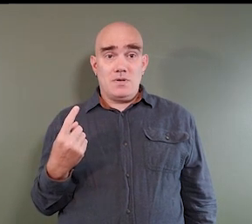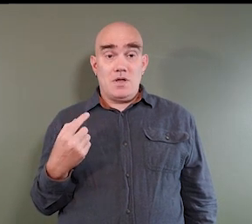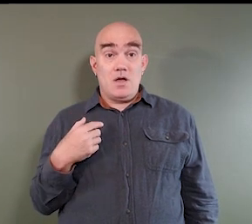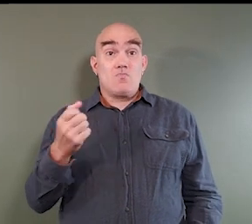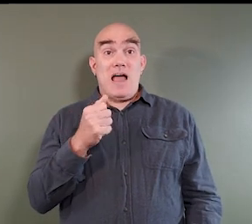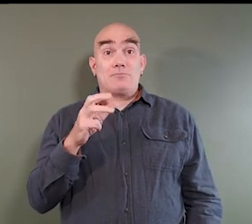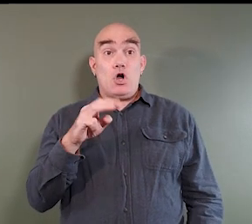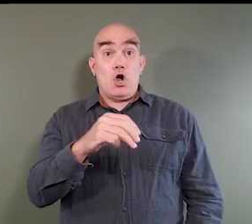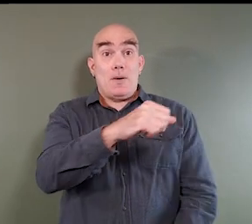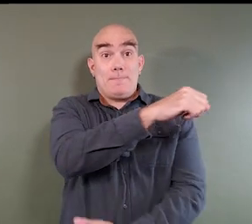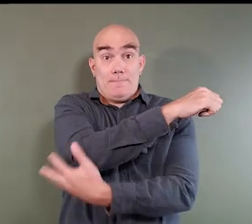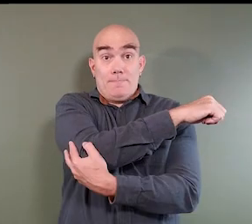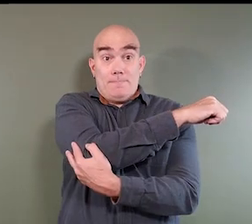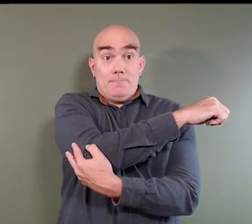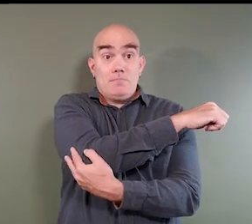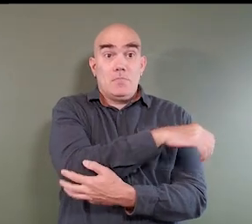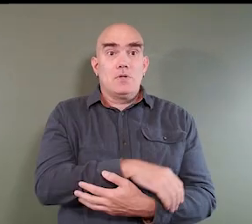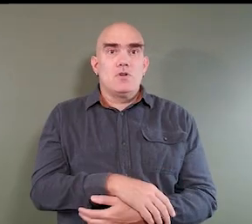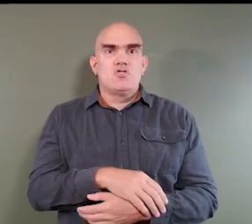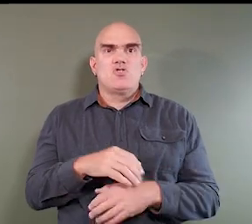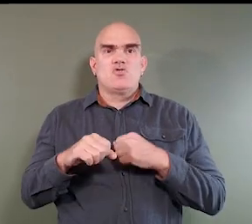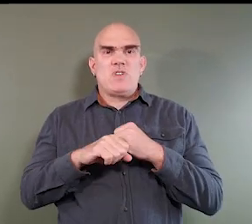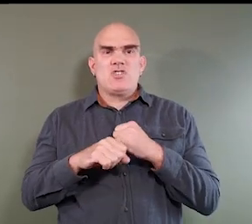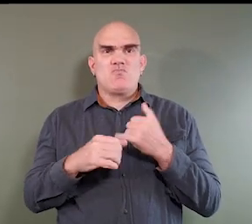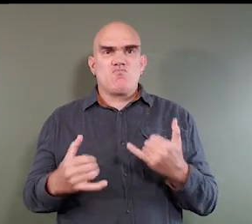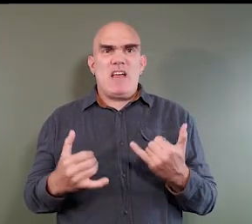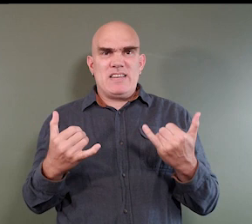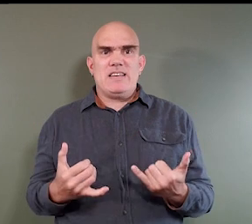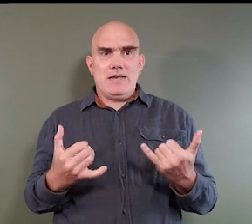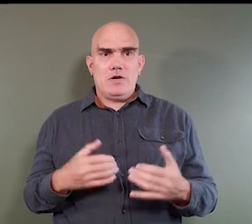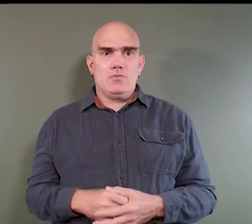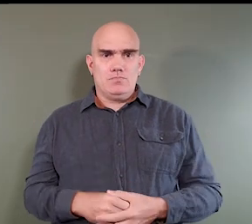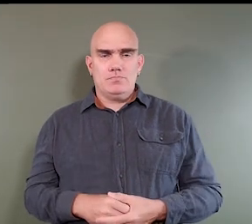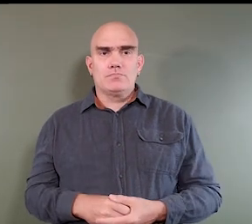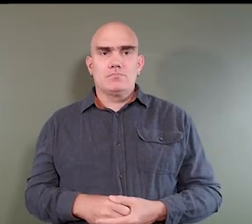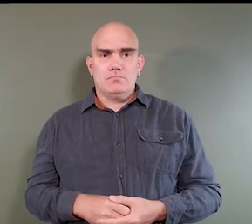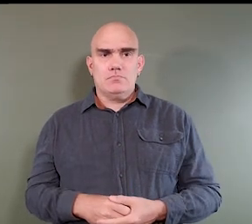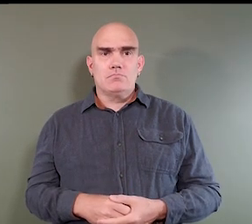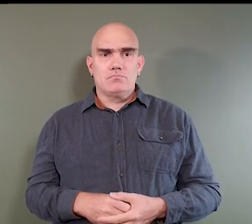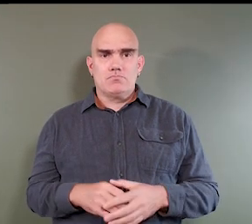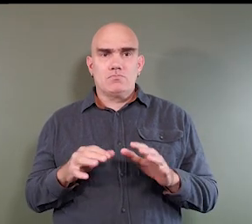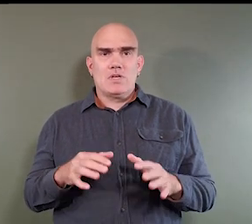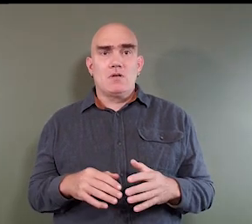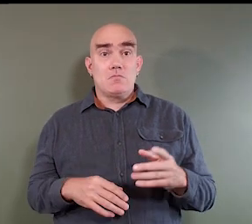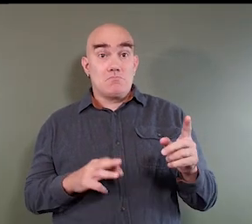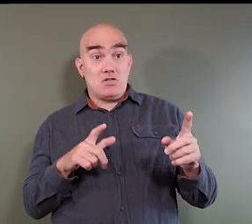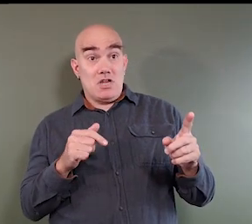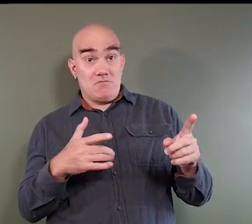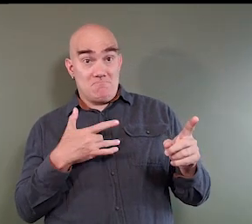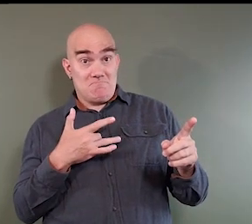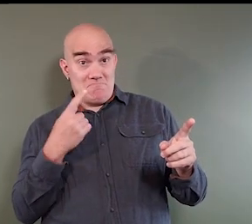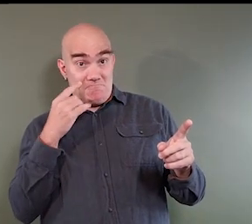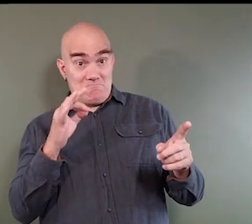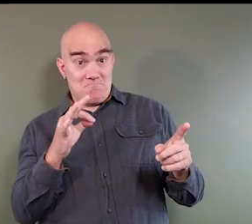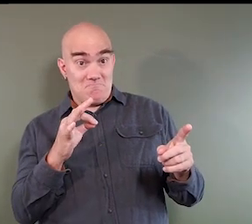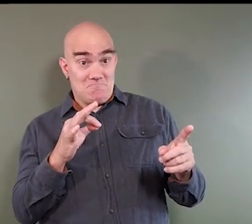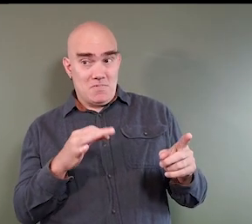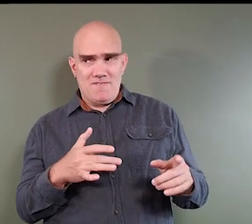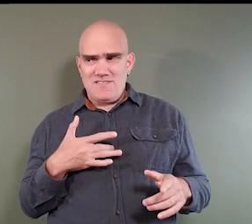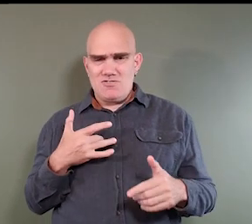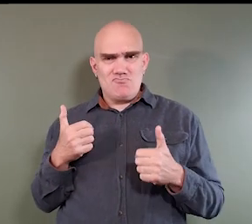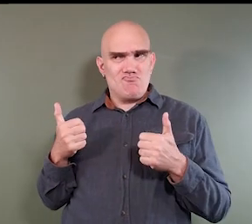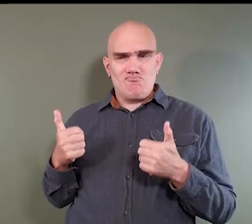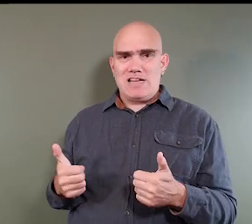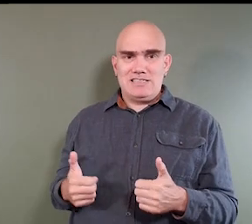gonna grab an arm, pull towards you. This should be a great stretch right now. Marcela, what do you think?